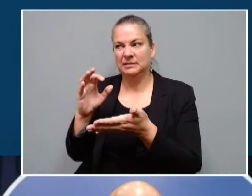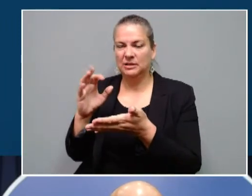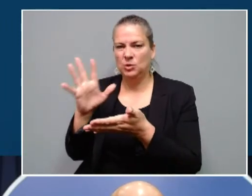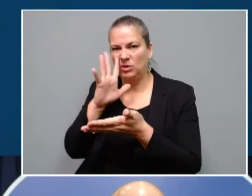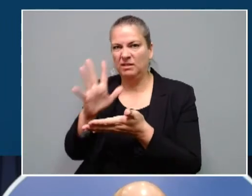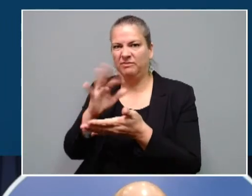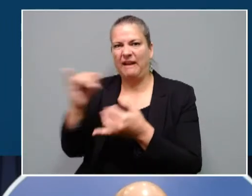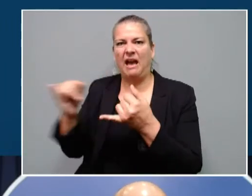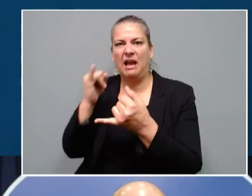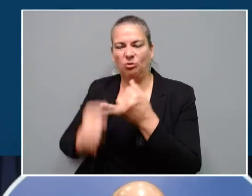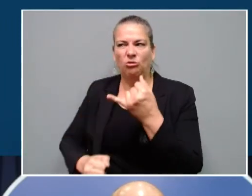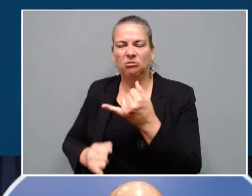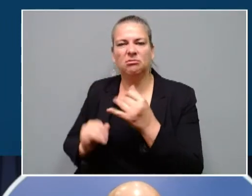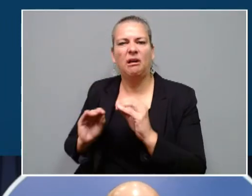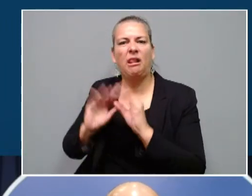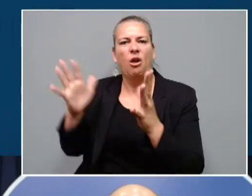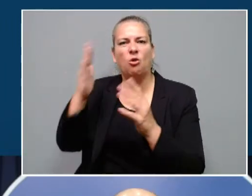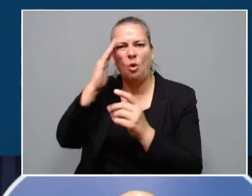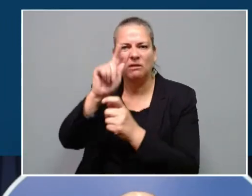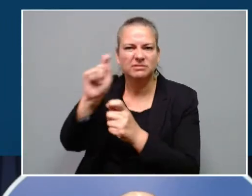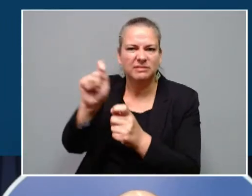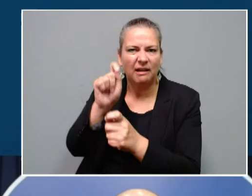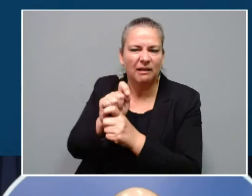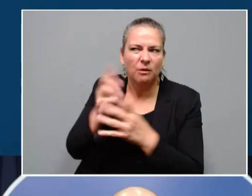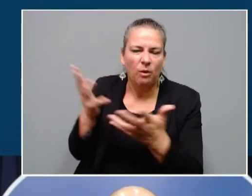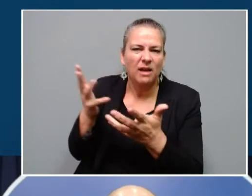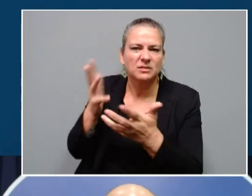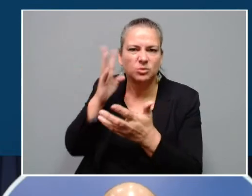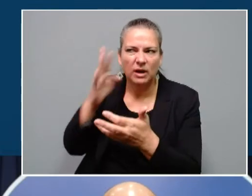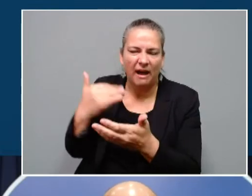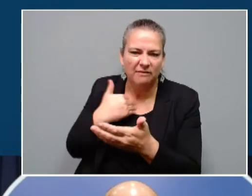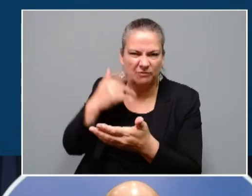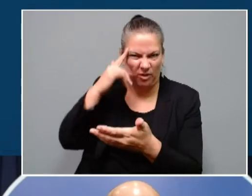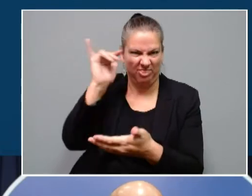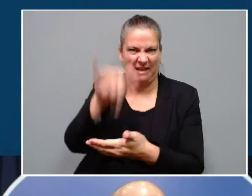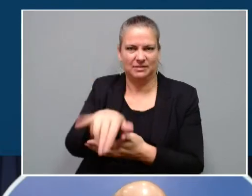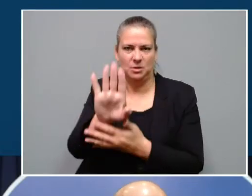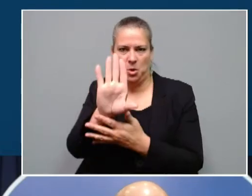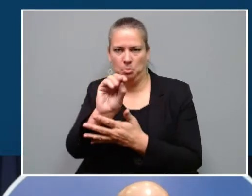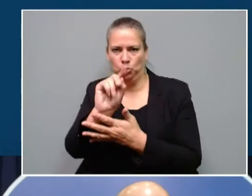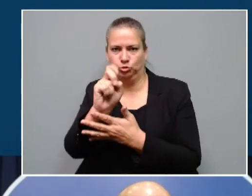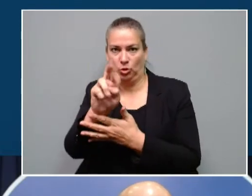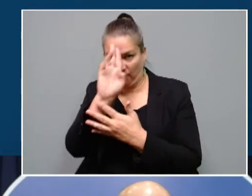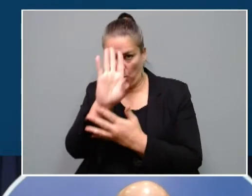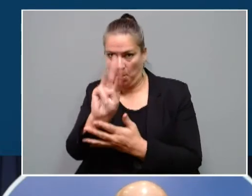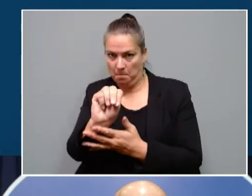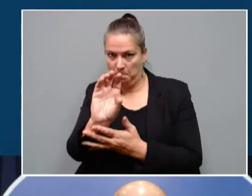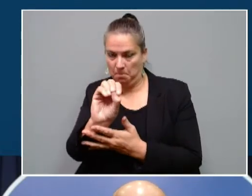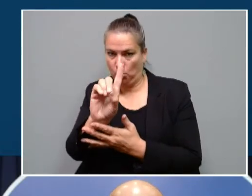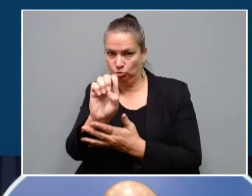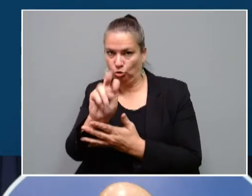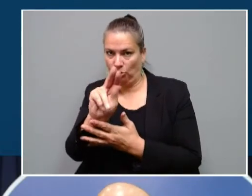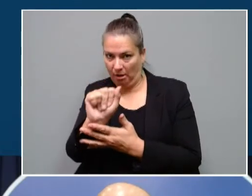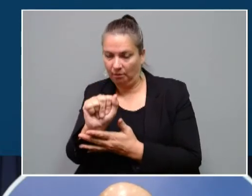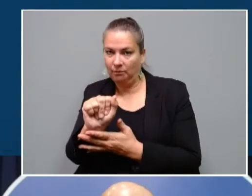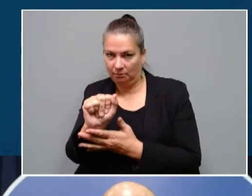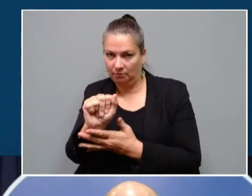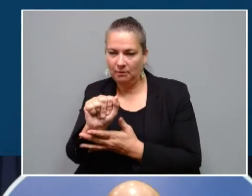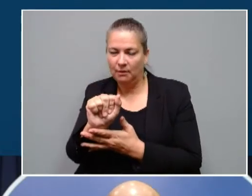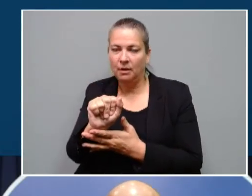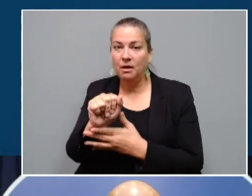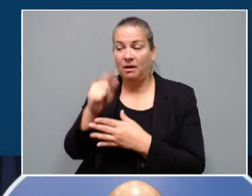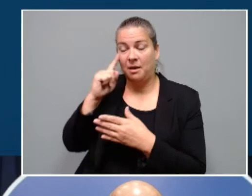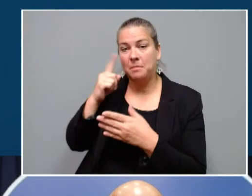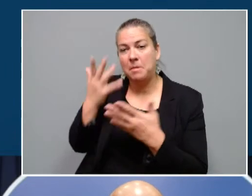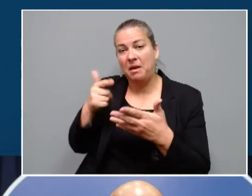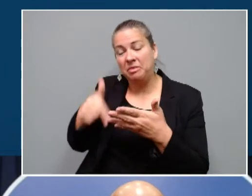some clarity about the actual language for the Moderna booster. And I would imagine, though there may be some limited availability this coming weekend, probably